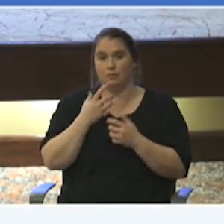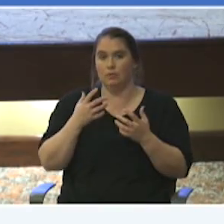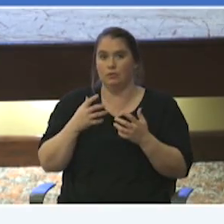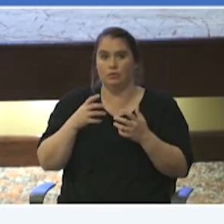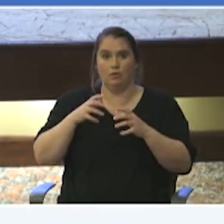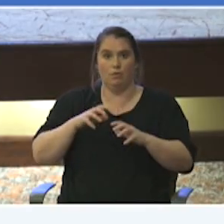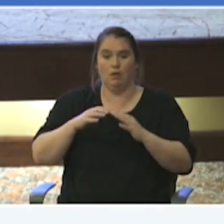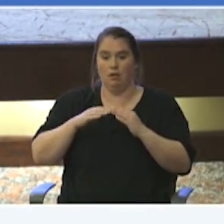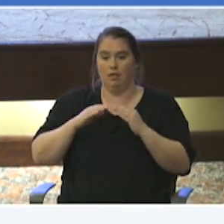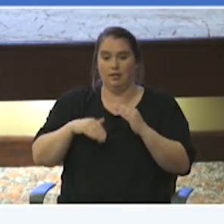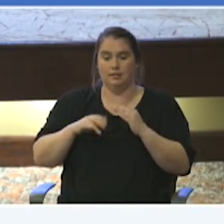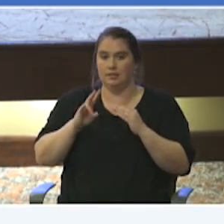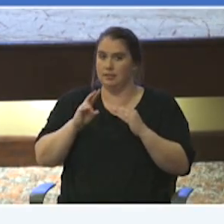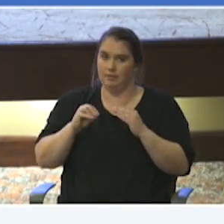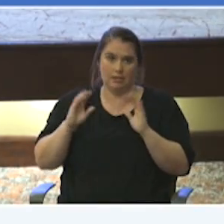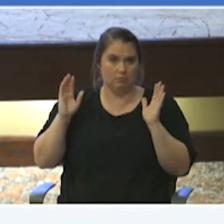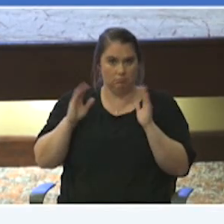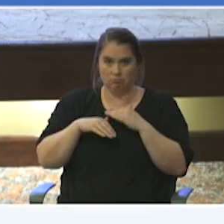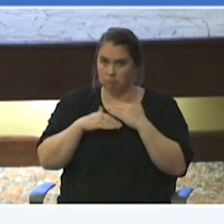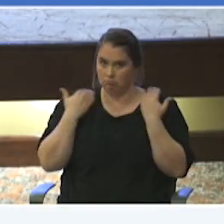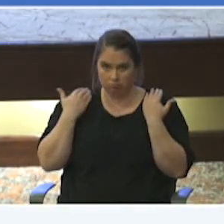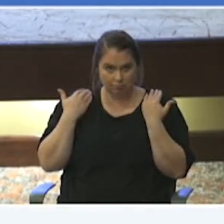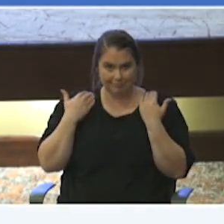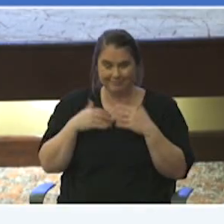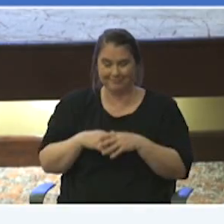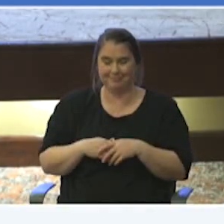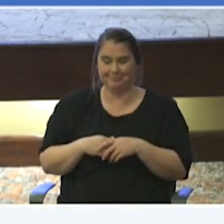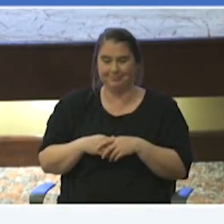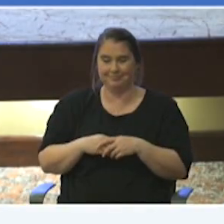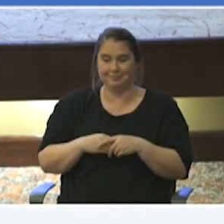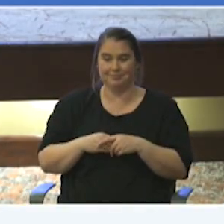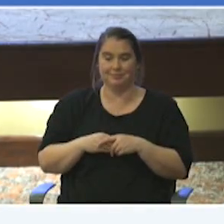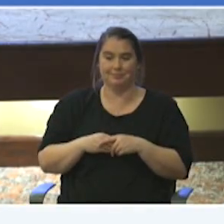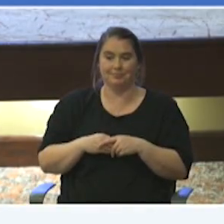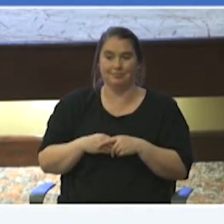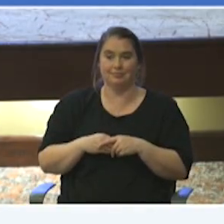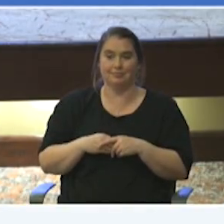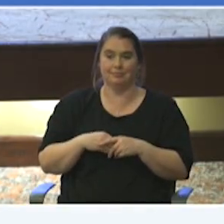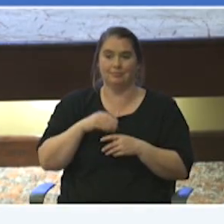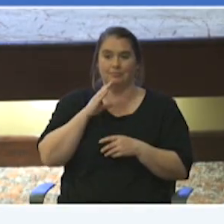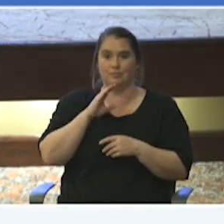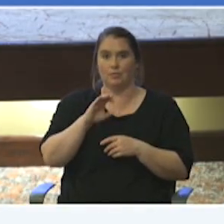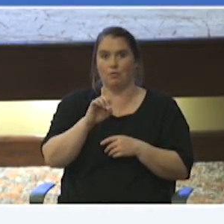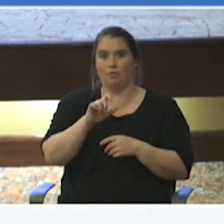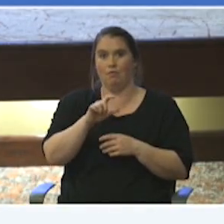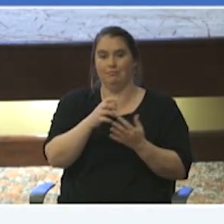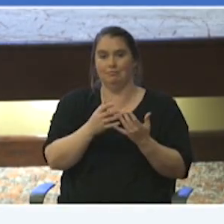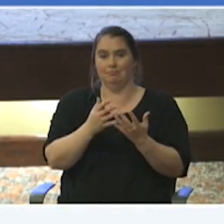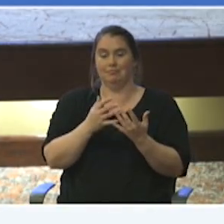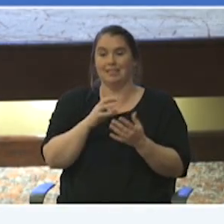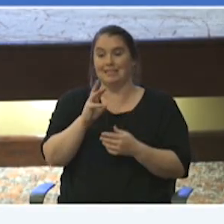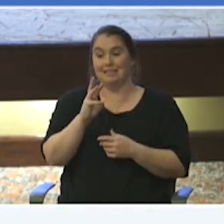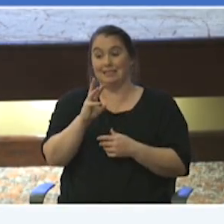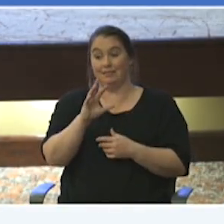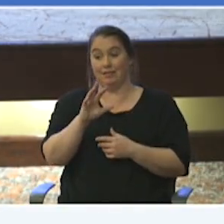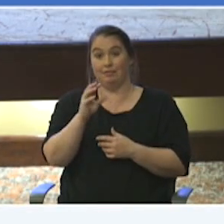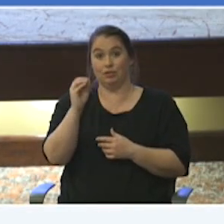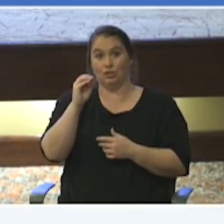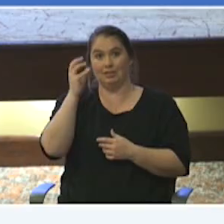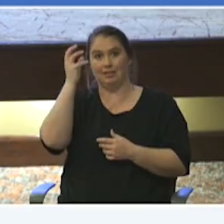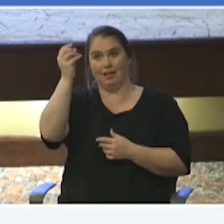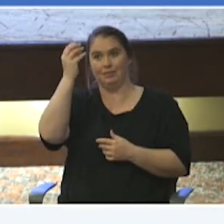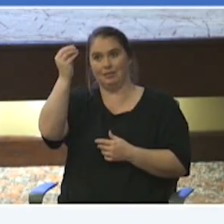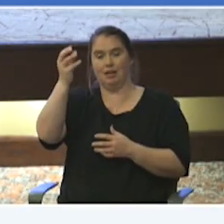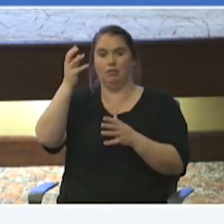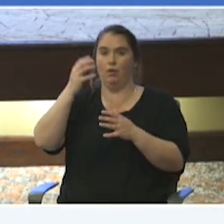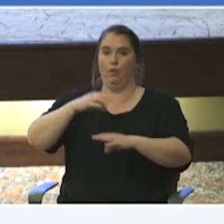than 70. So just a little qualifier that I caught last time. In case it is 65 degrees outside. That's right. You